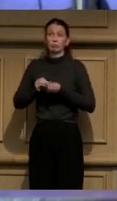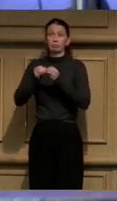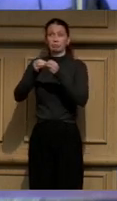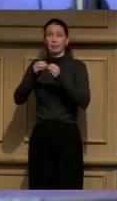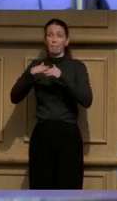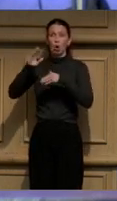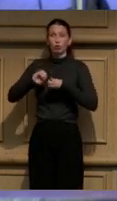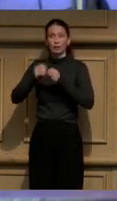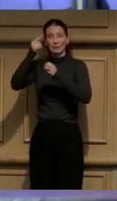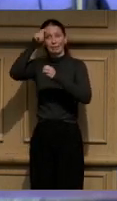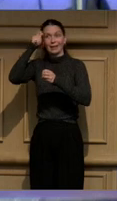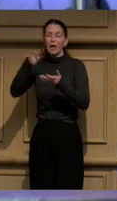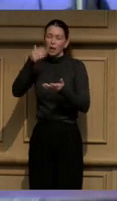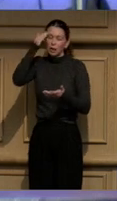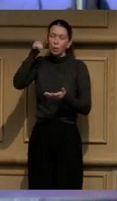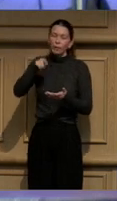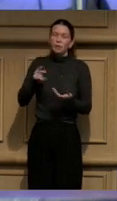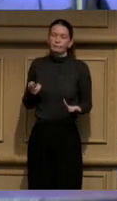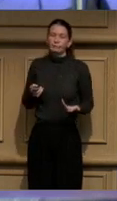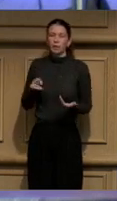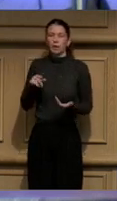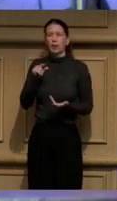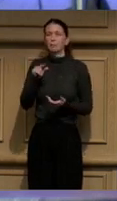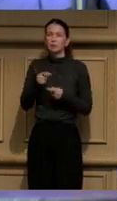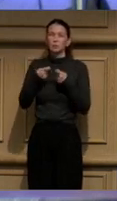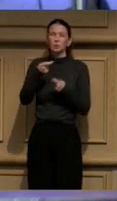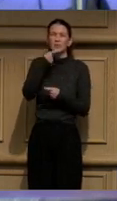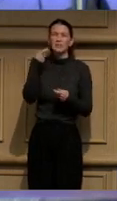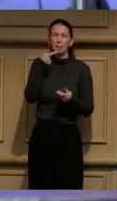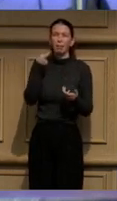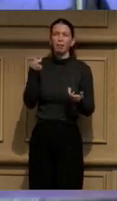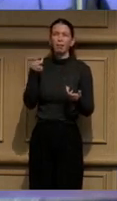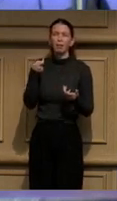And I know that's kind of a reductive argument, when so many